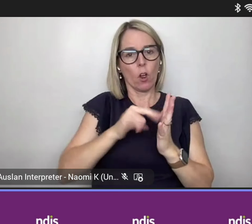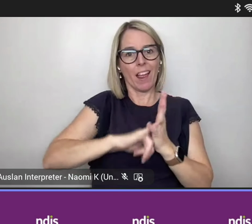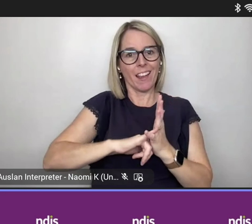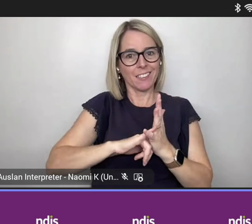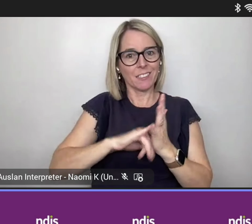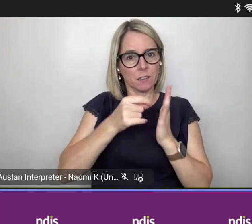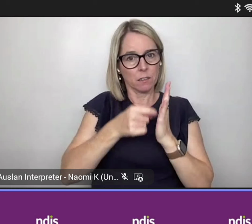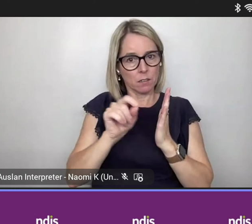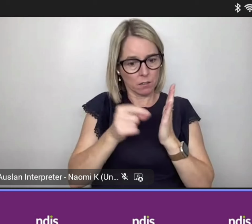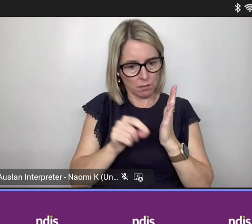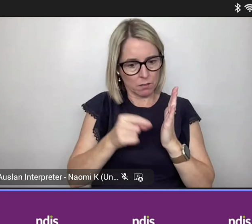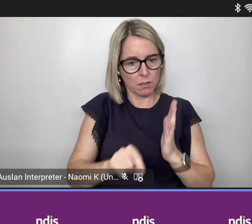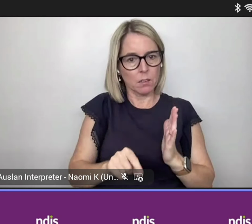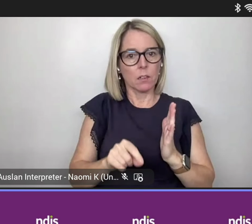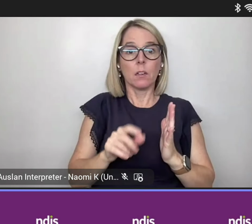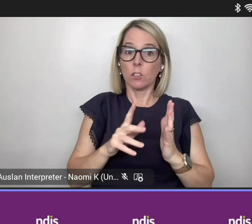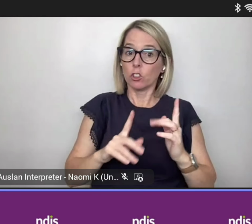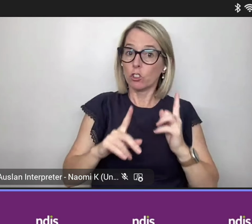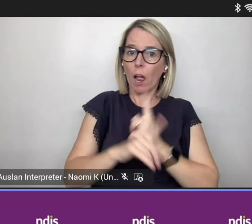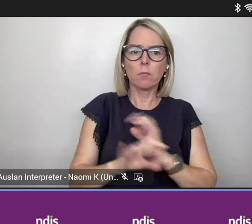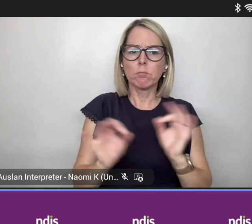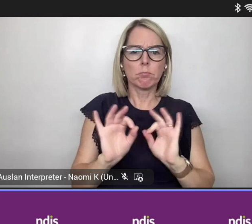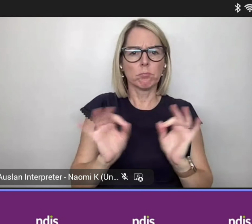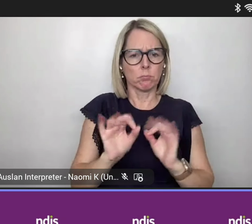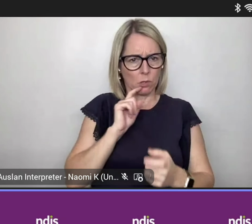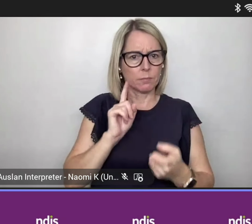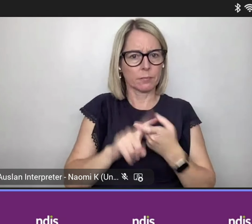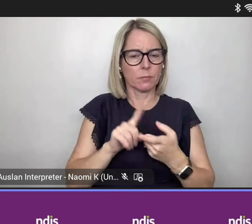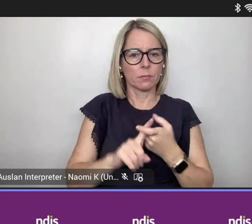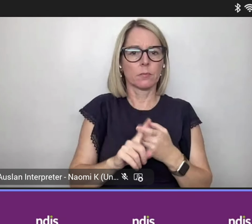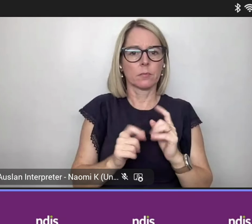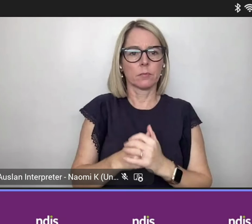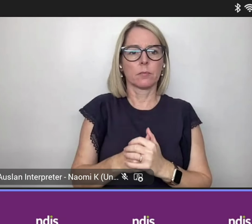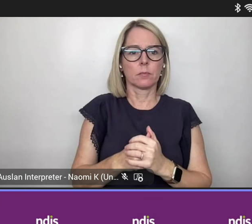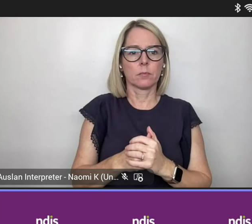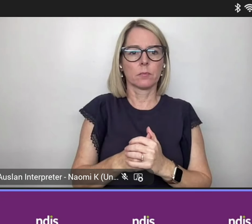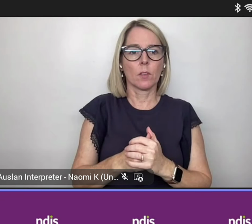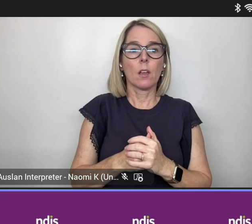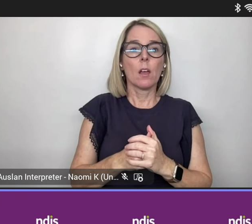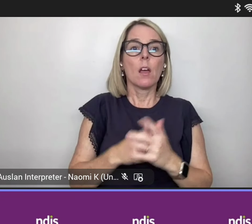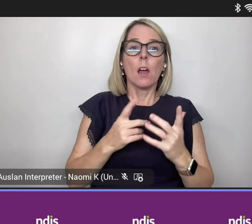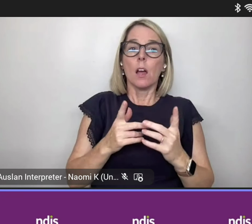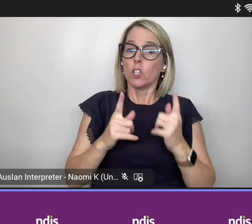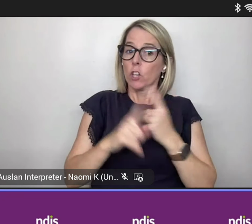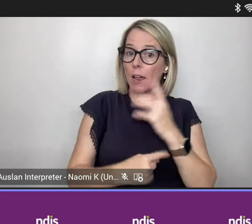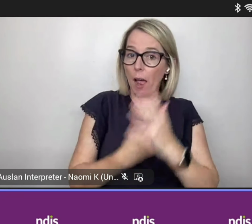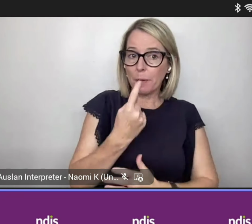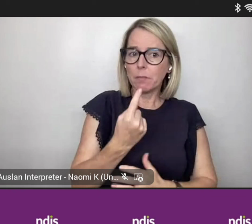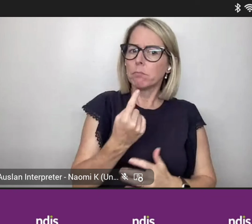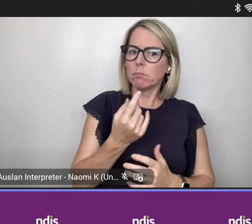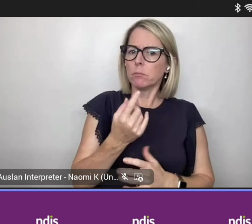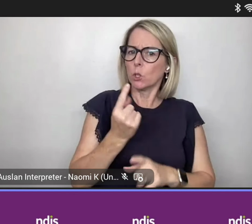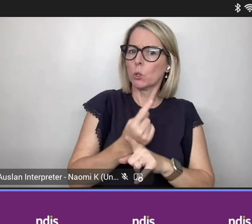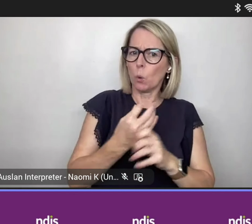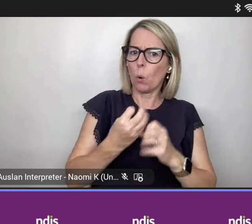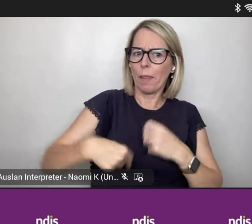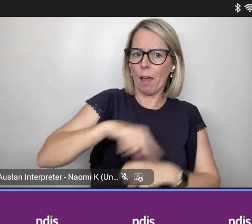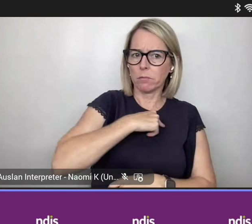Whether we change your notice of impairments or not, you can talk to us about our decision to vary or not vary your notice of